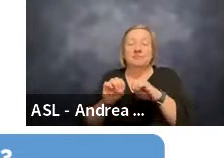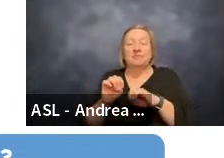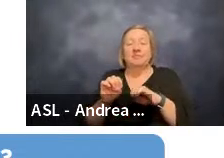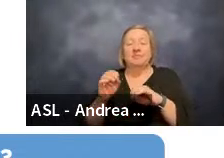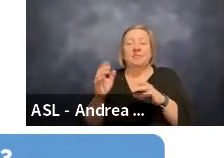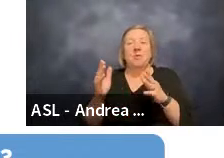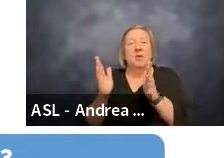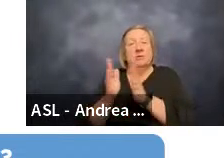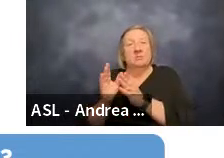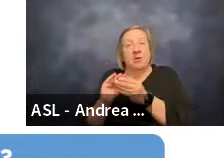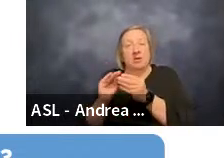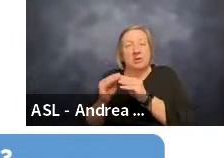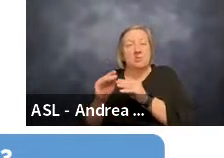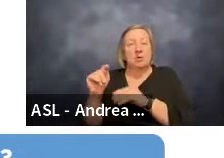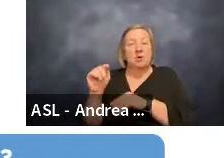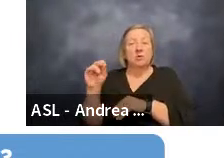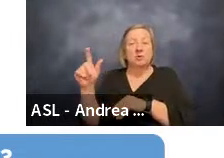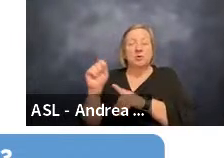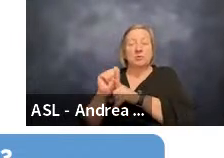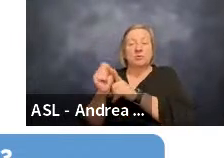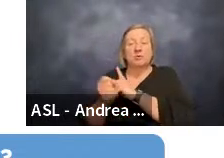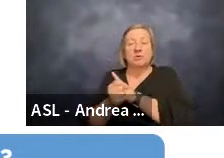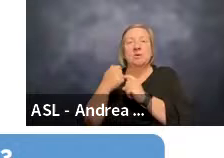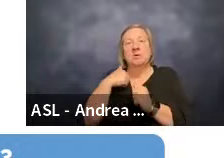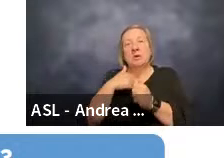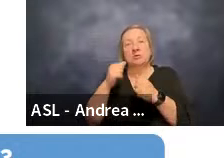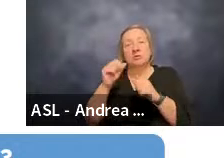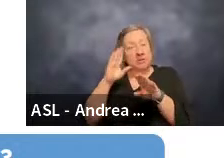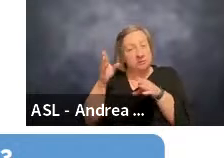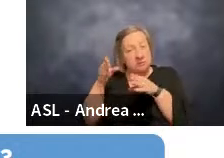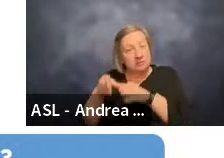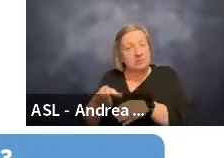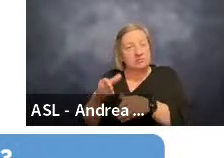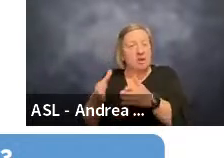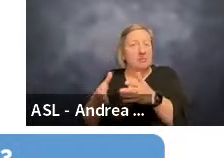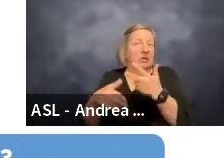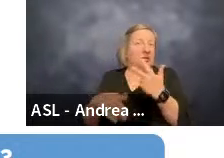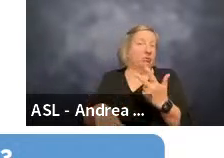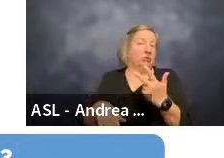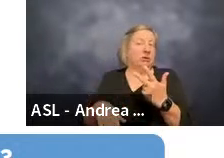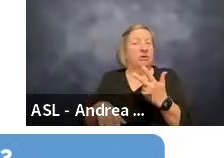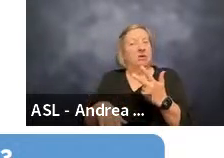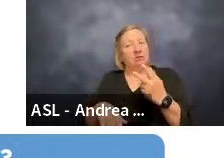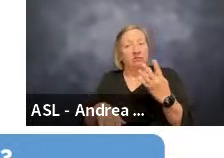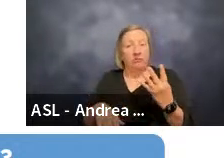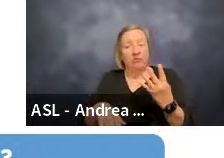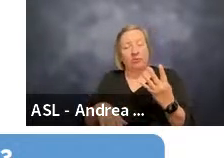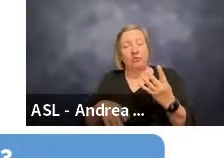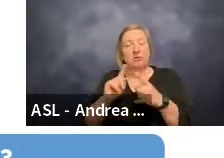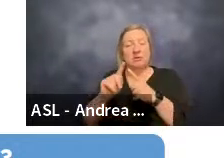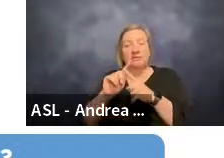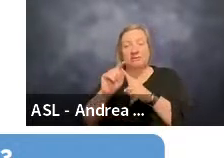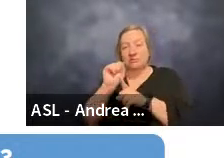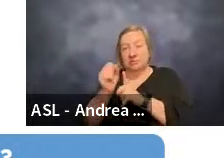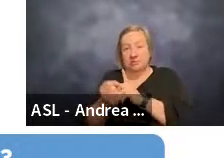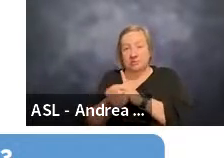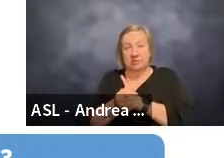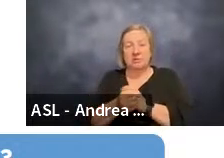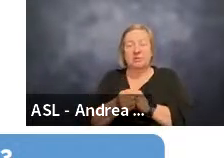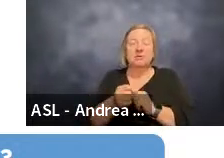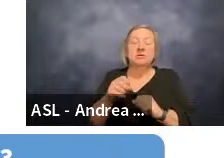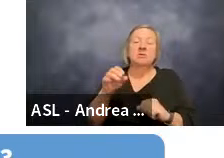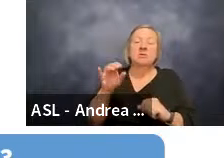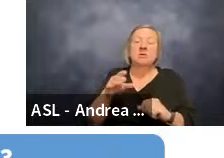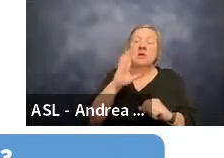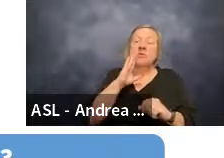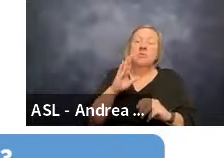a small number of toll scenarios. We're really trying to narrow in on maybe 3 or 4 scenarios that will